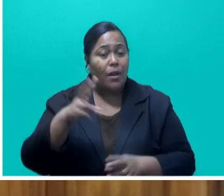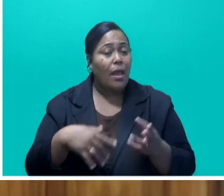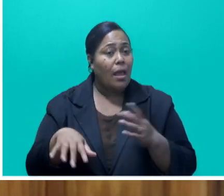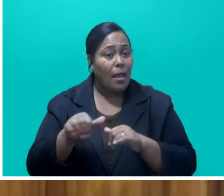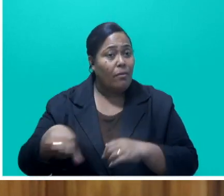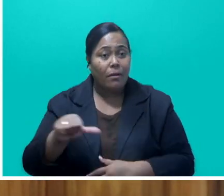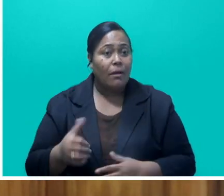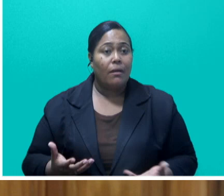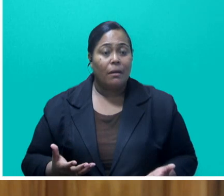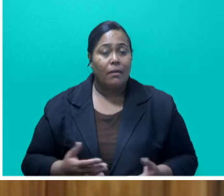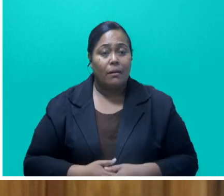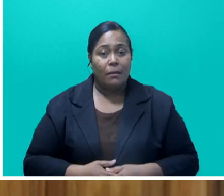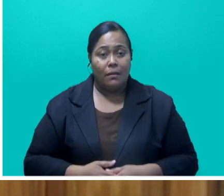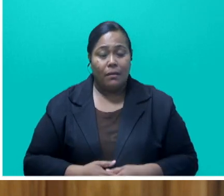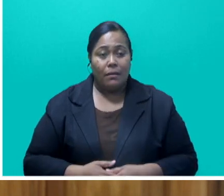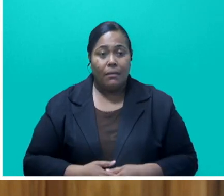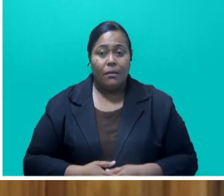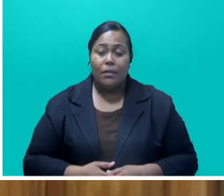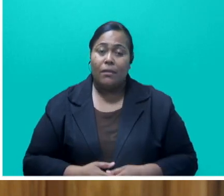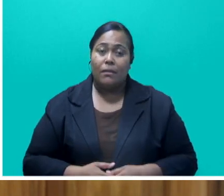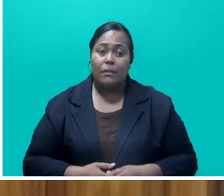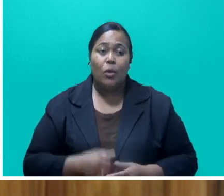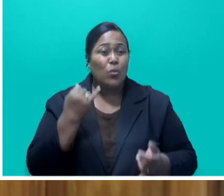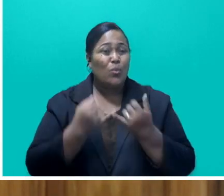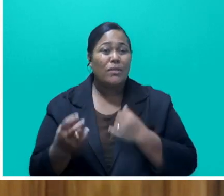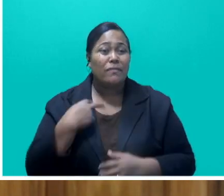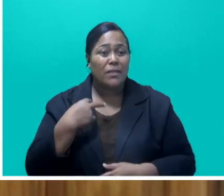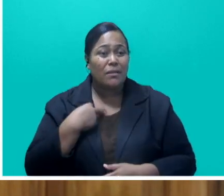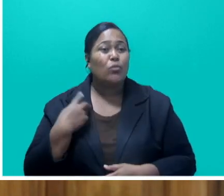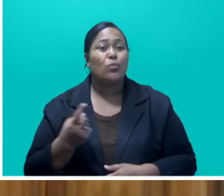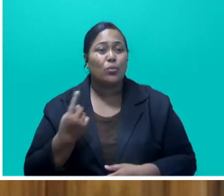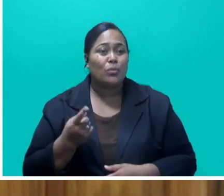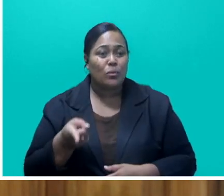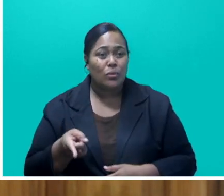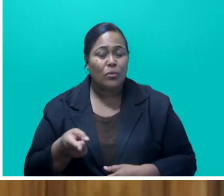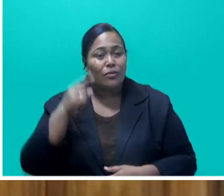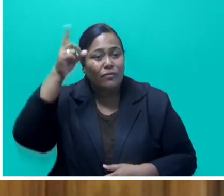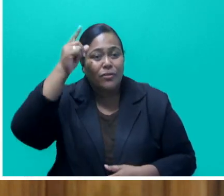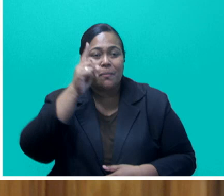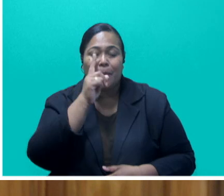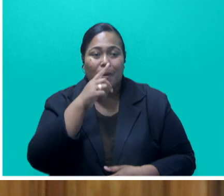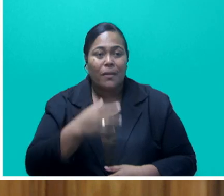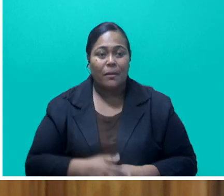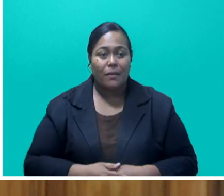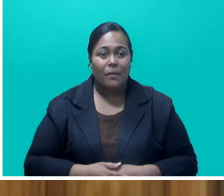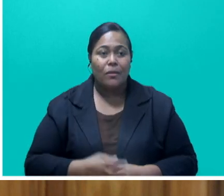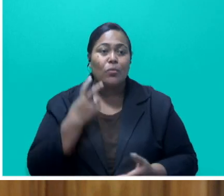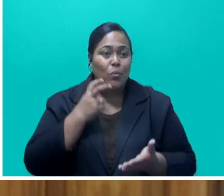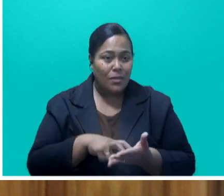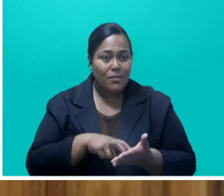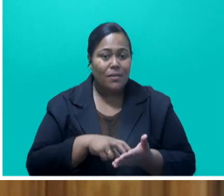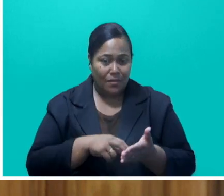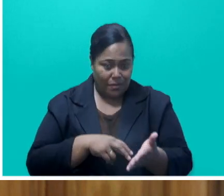Speaker, sir, the biggest victim of the 16 years in power of the Fiji First government are the Fijians that are registered in the